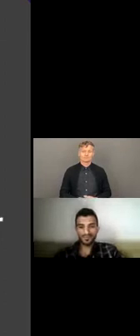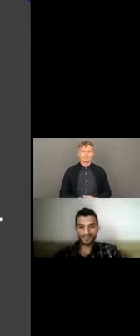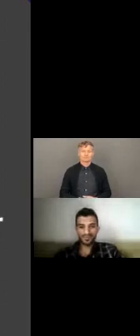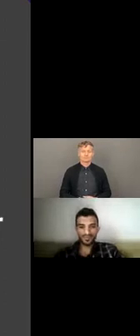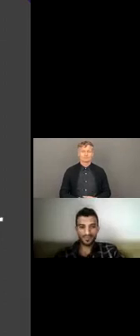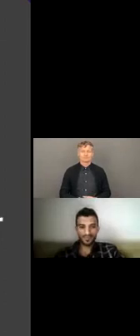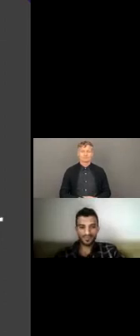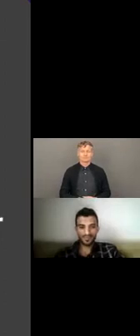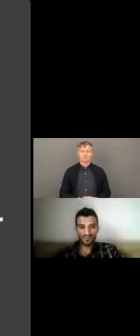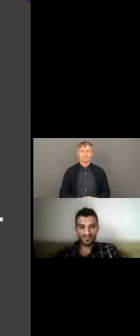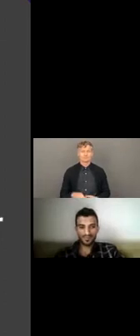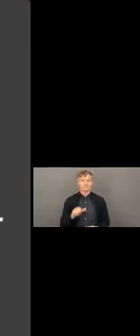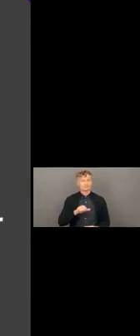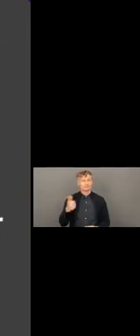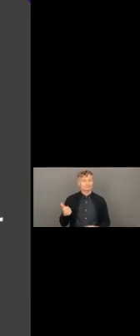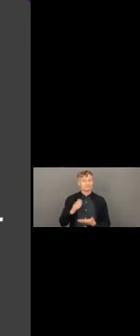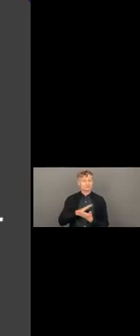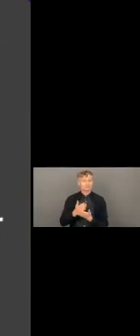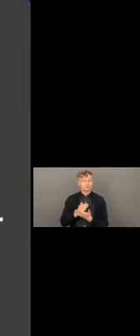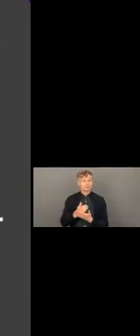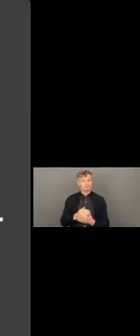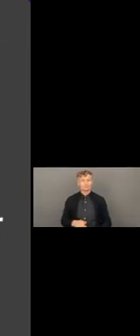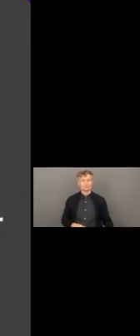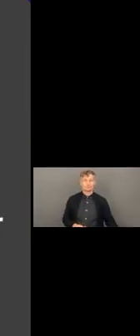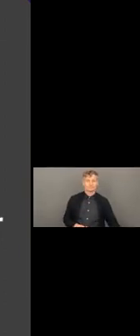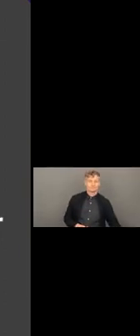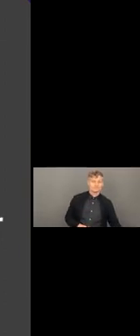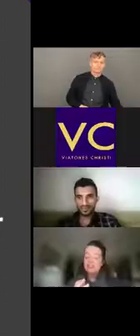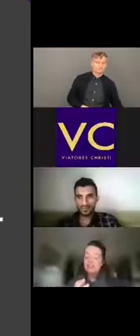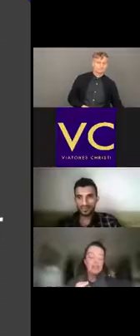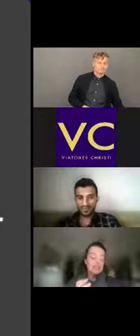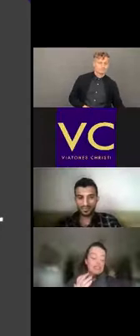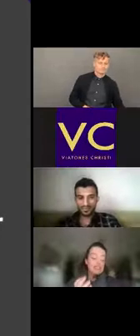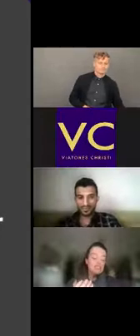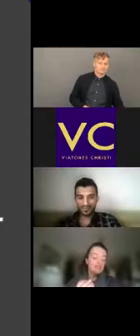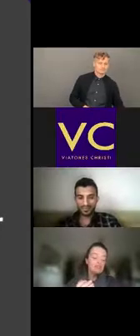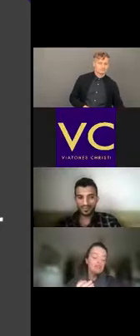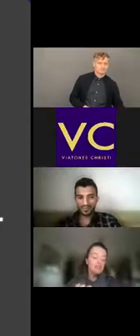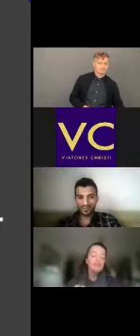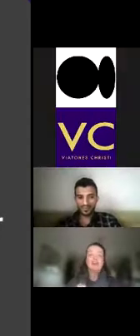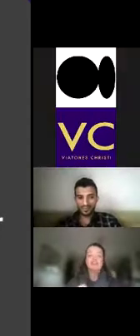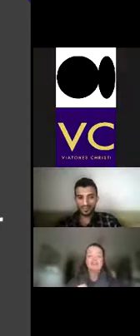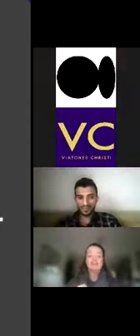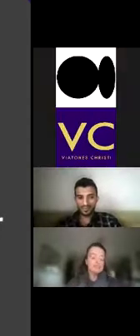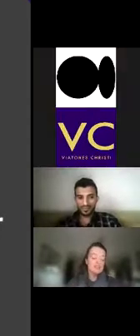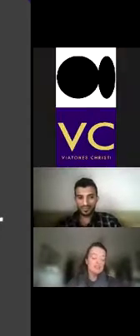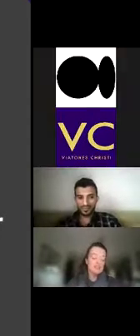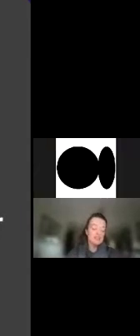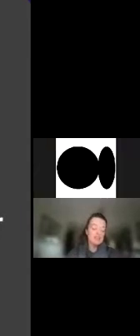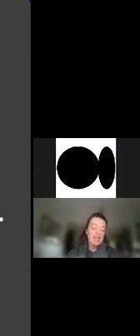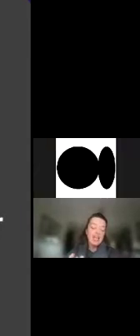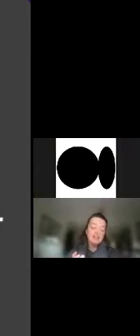we see also the same as Samreen and the same as Abdullah see the huge value in joining